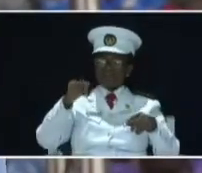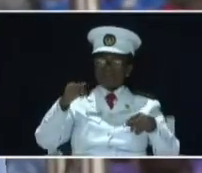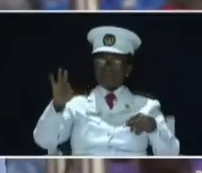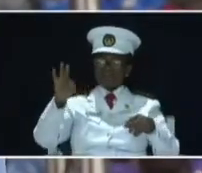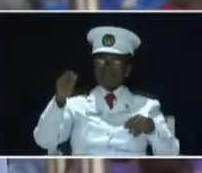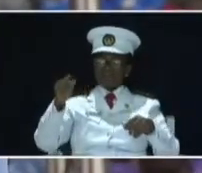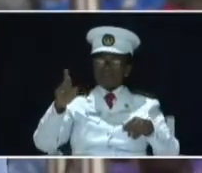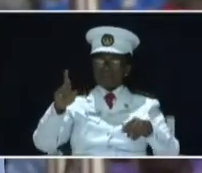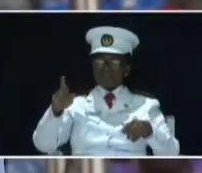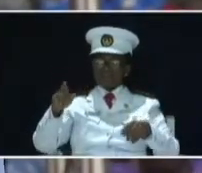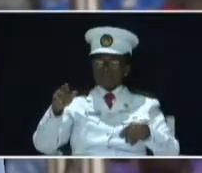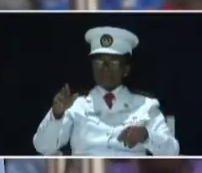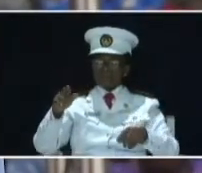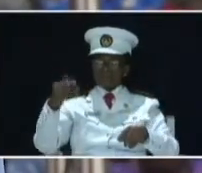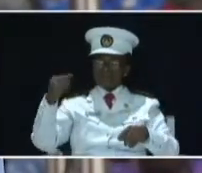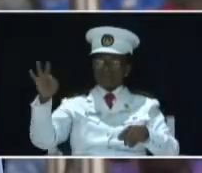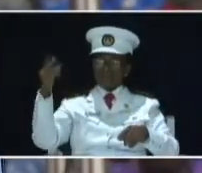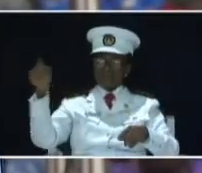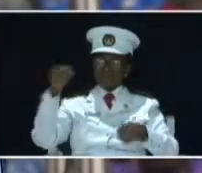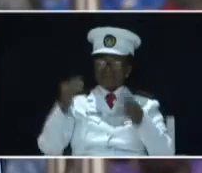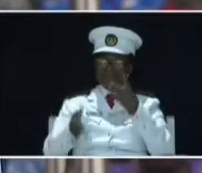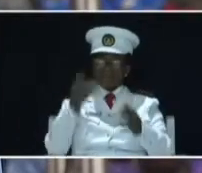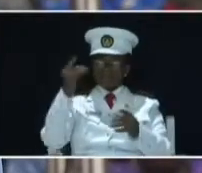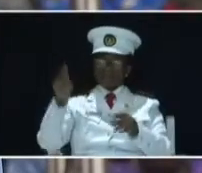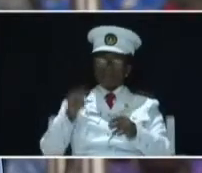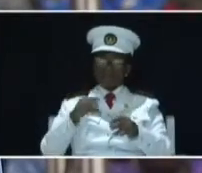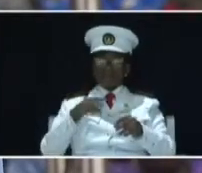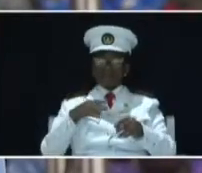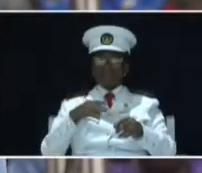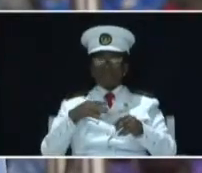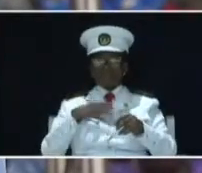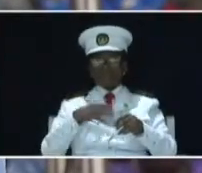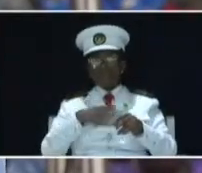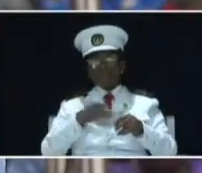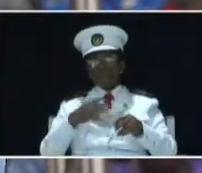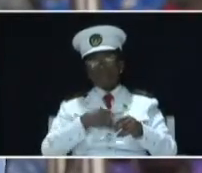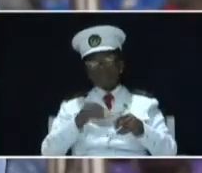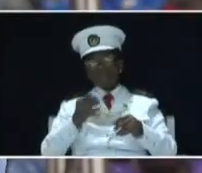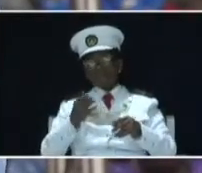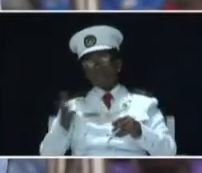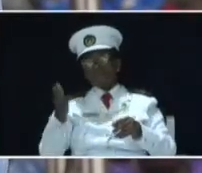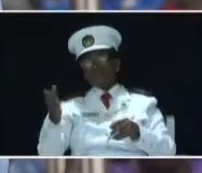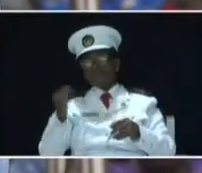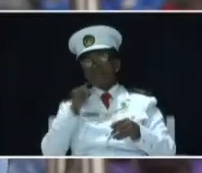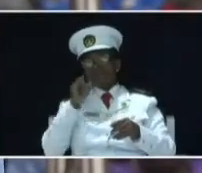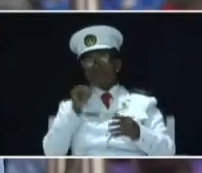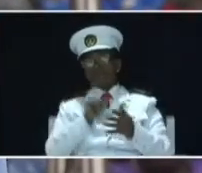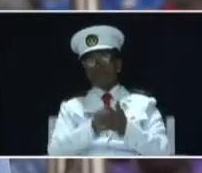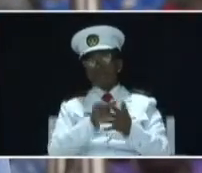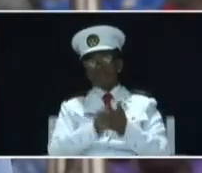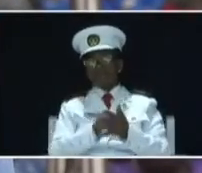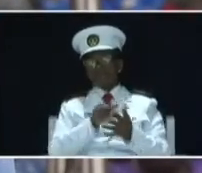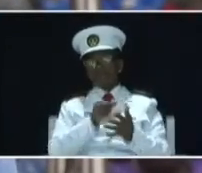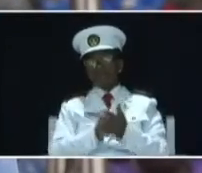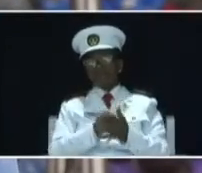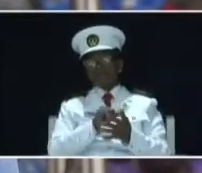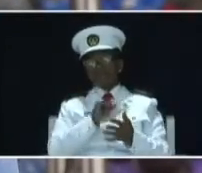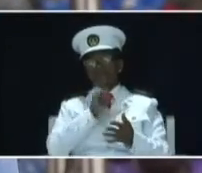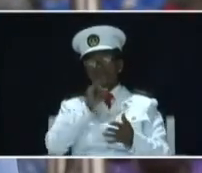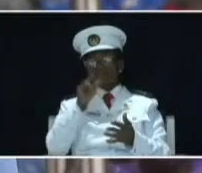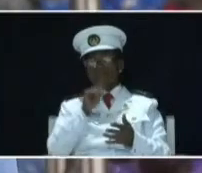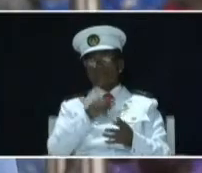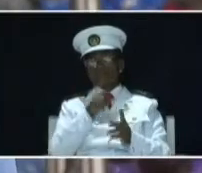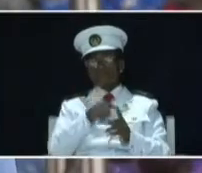And the interesting thing is that that's when we'll be hearing our youth making presentations